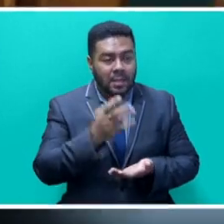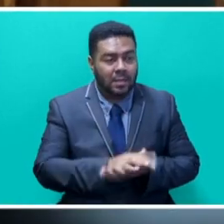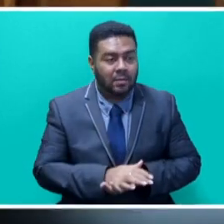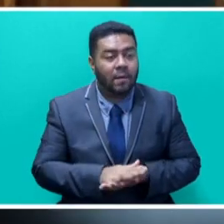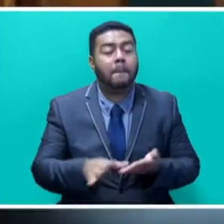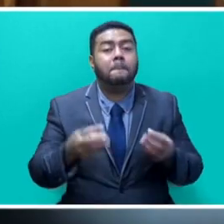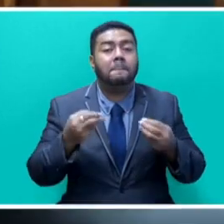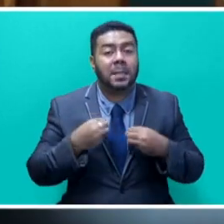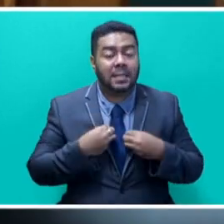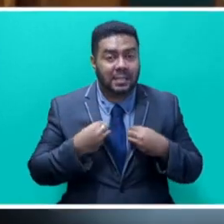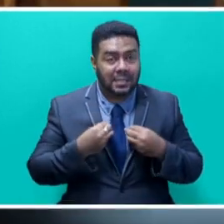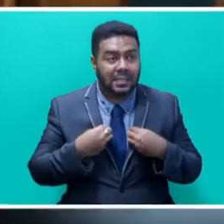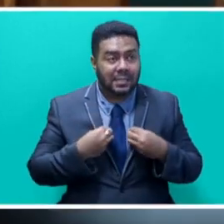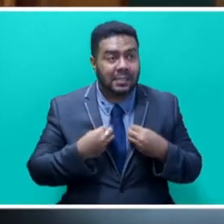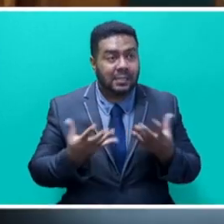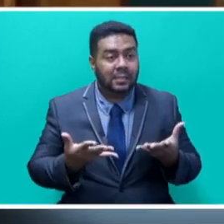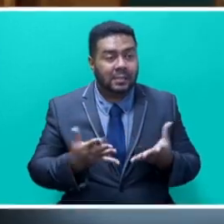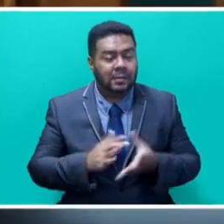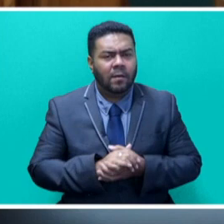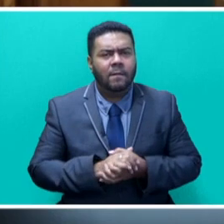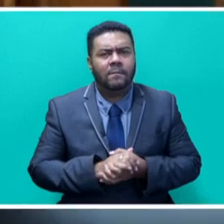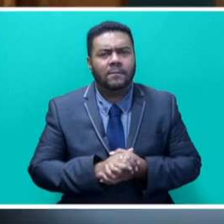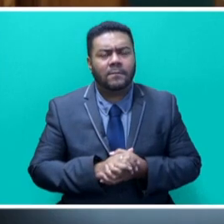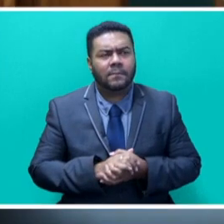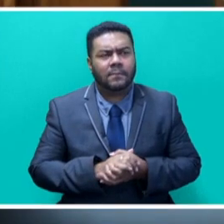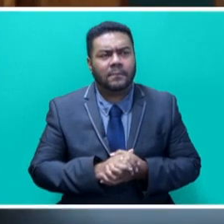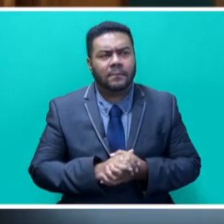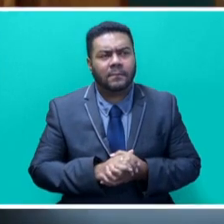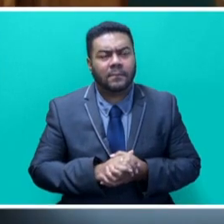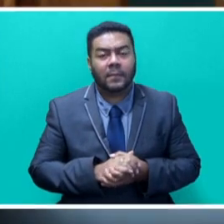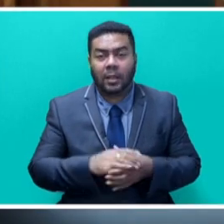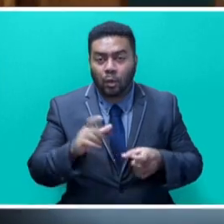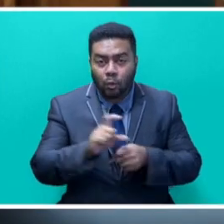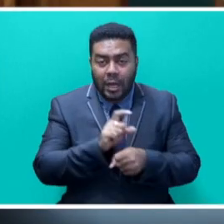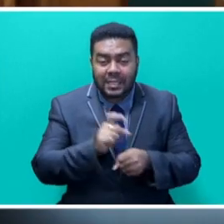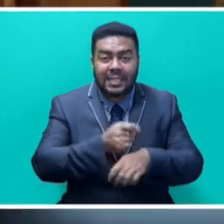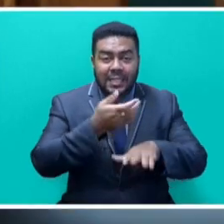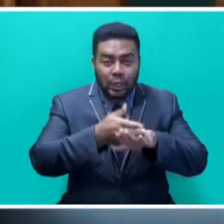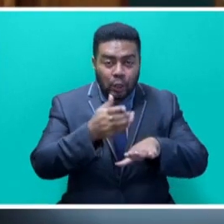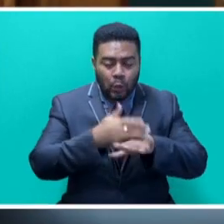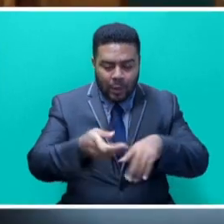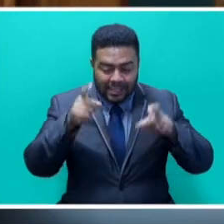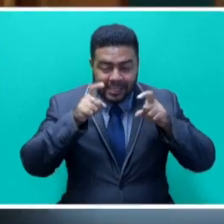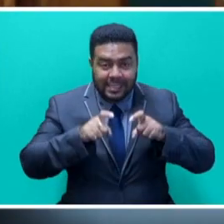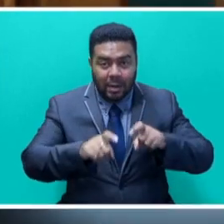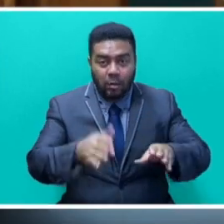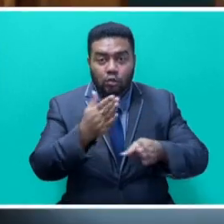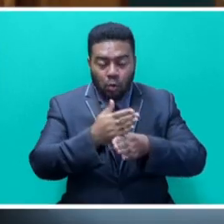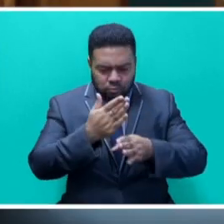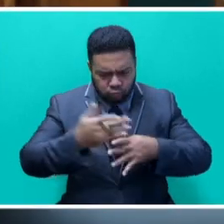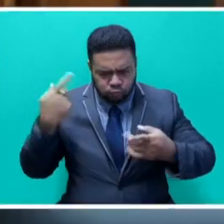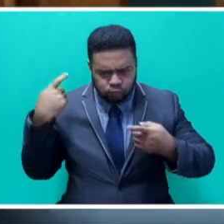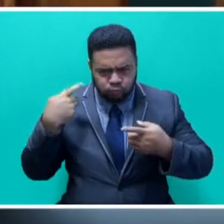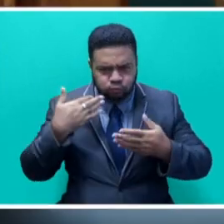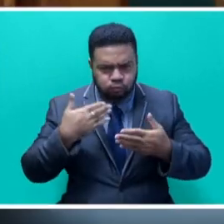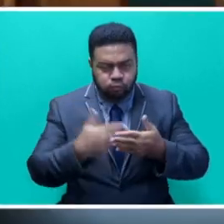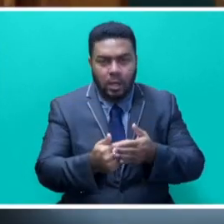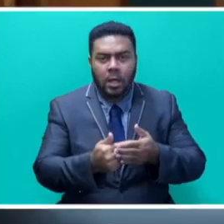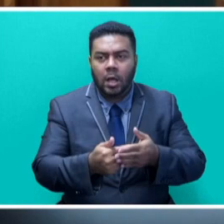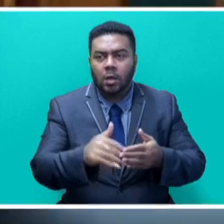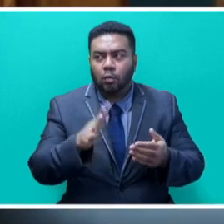opportunities, increased revenue for landowners, creating new and sustained jobs based through a legal